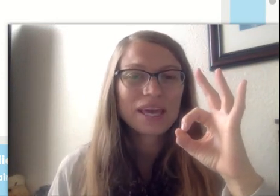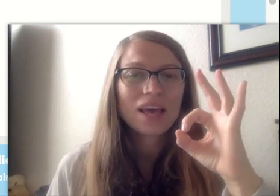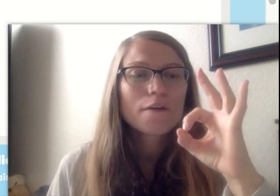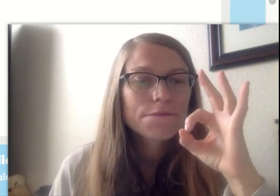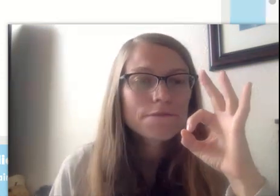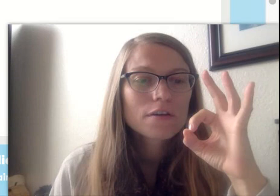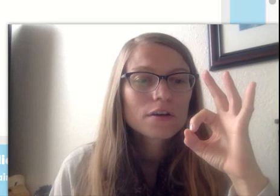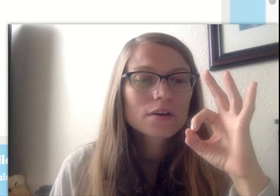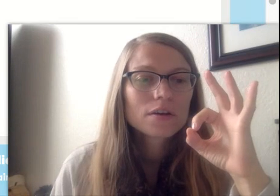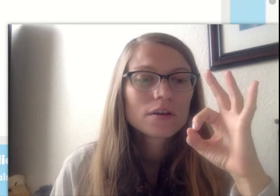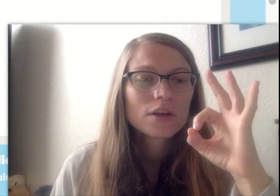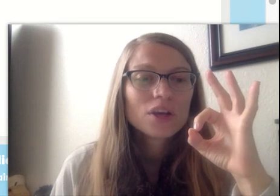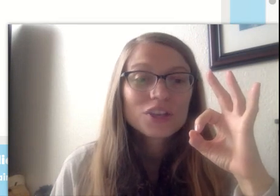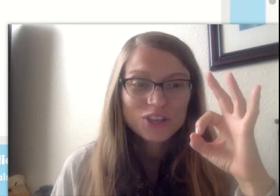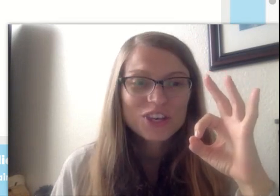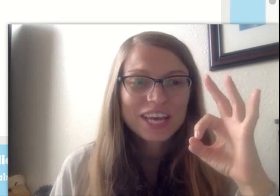for me.